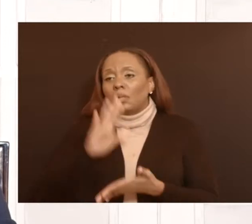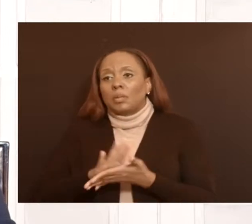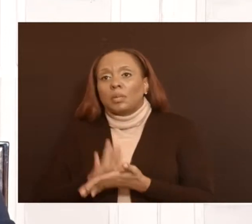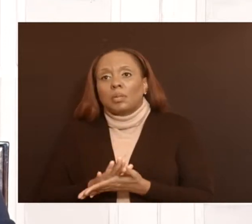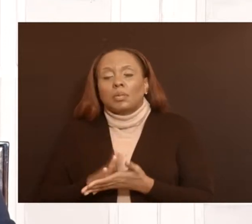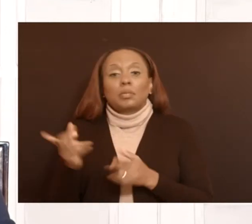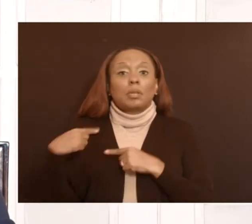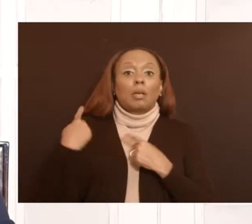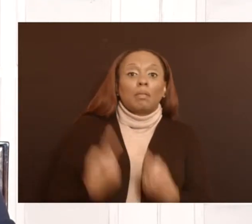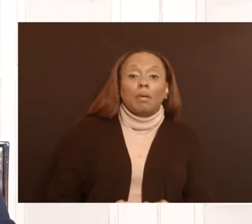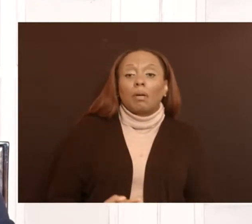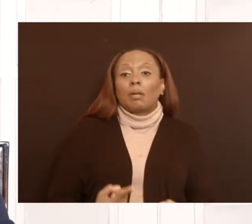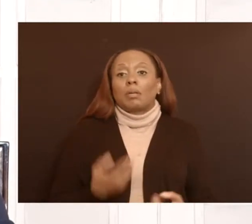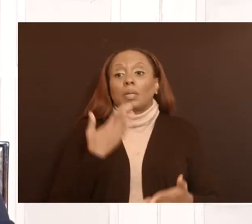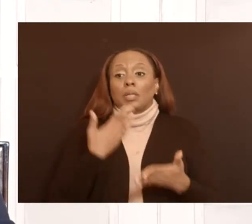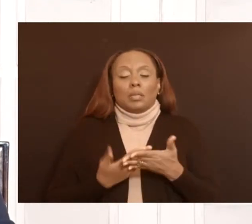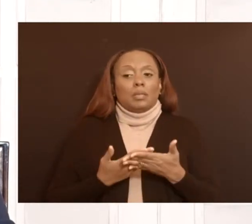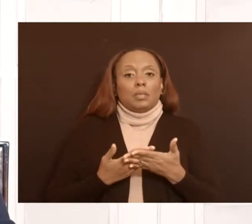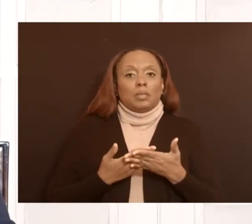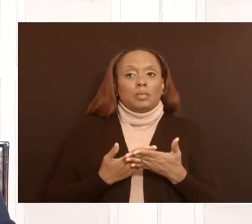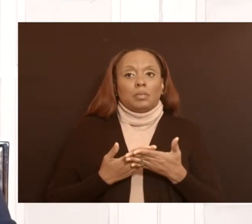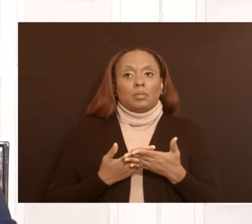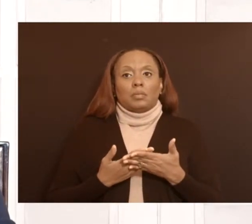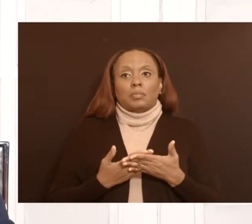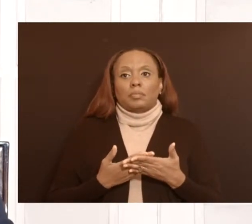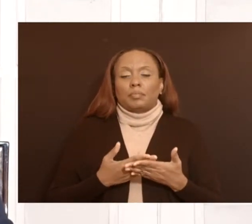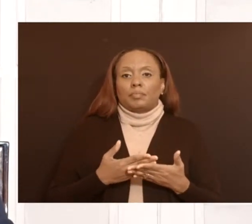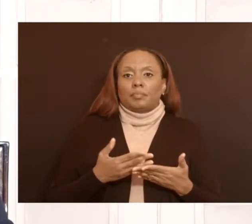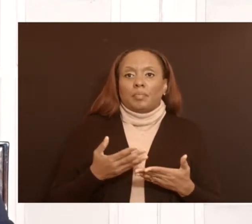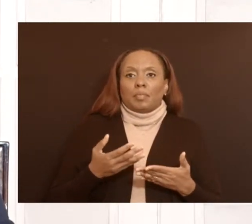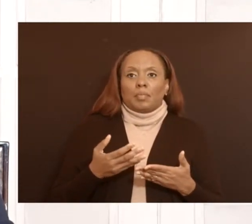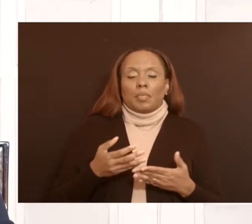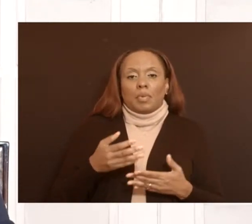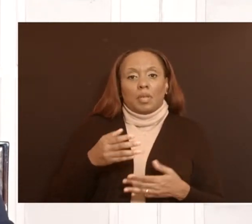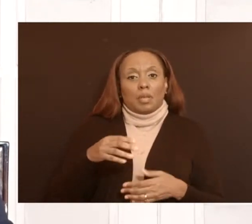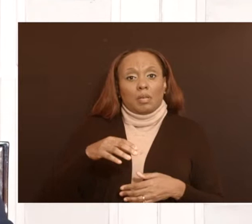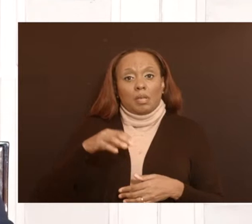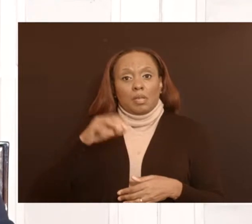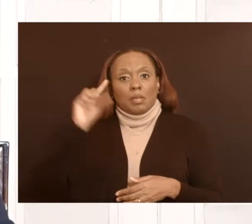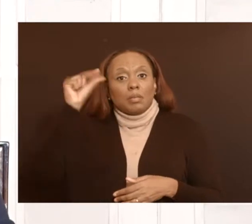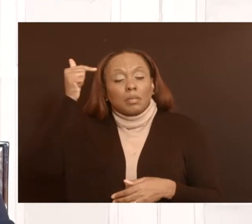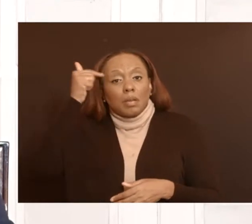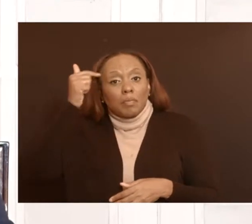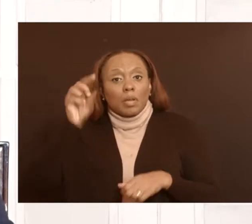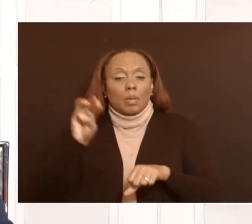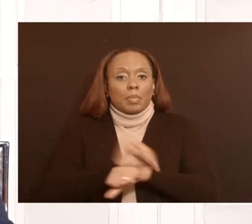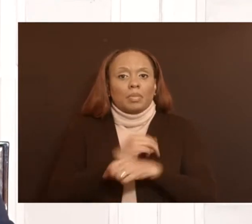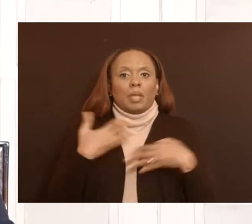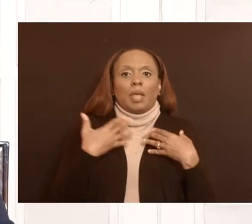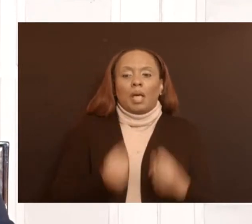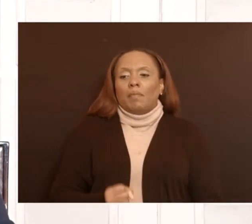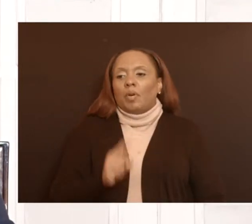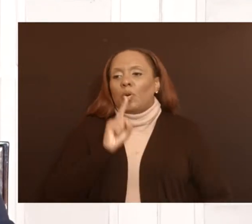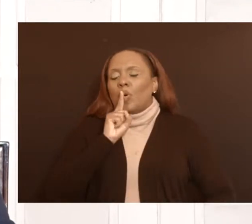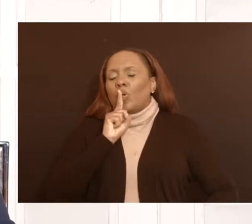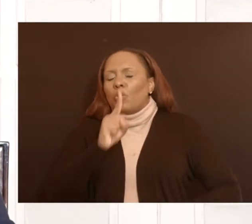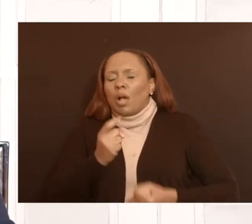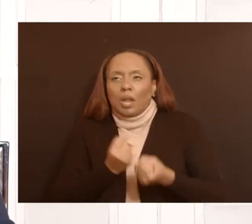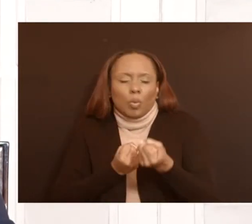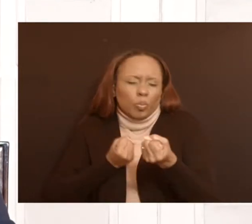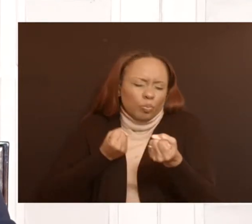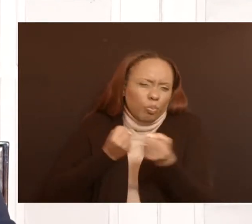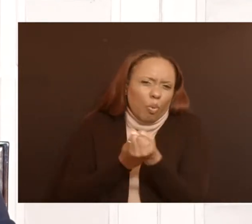well. I don't think there are many countries across the globe with the support of the government and the Ministry of Health who have seen